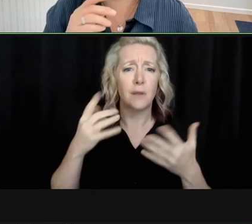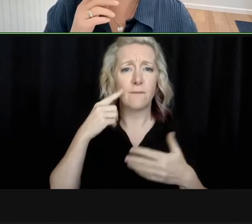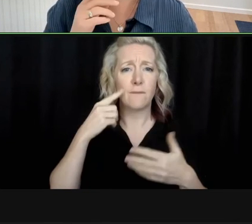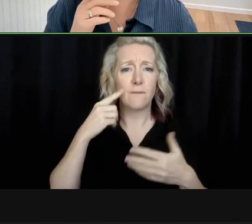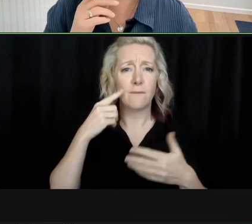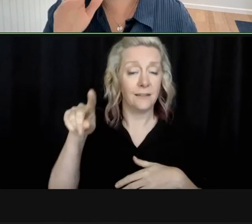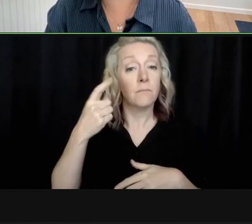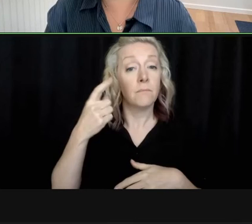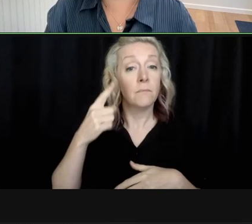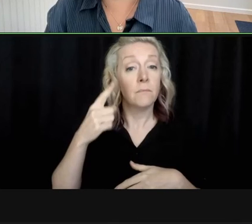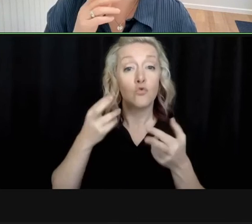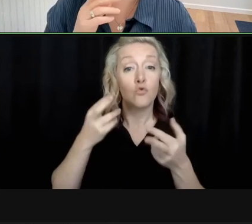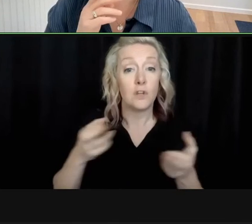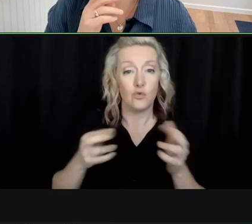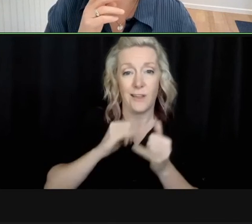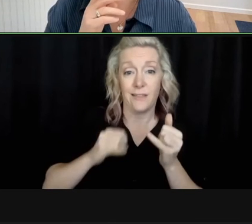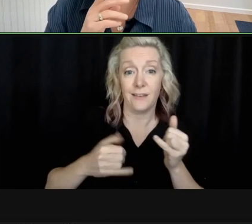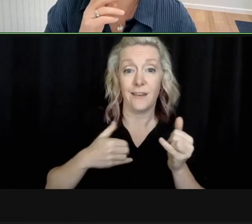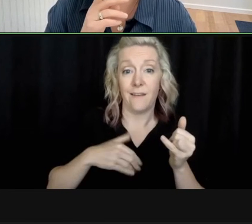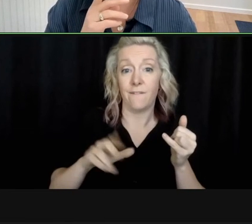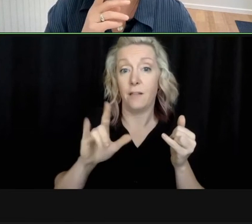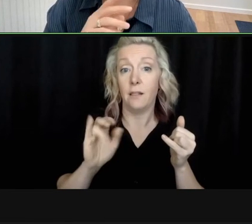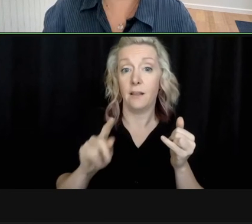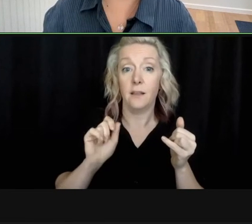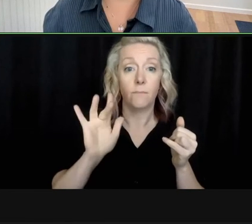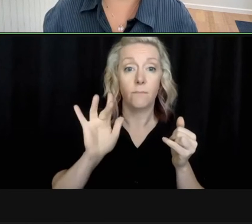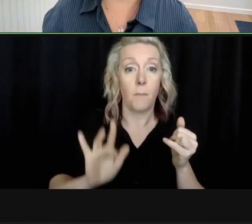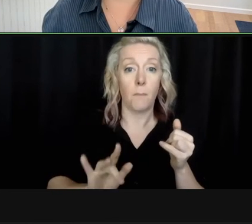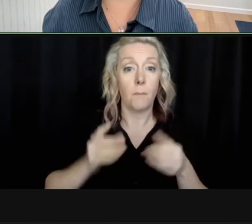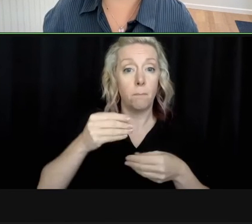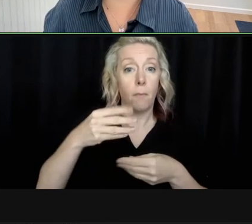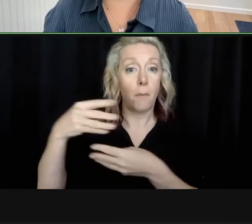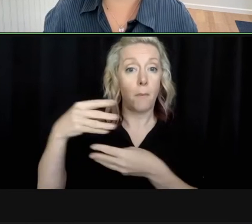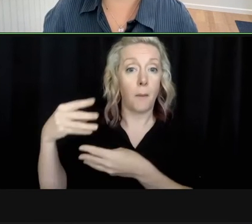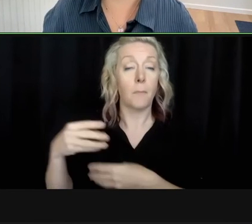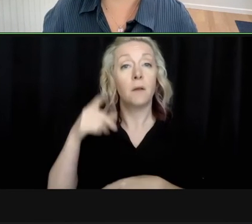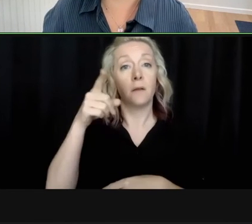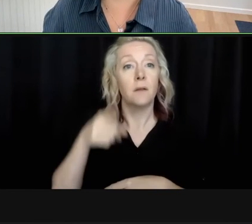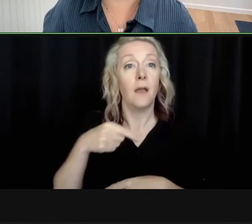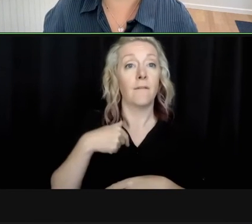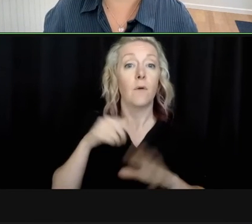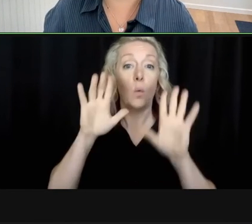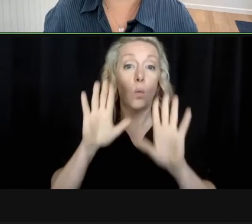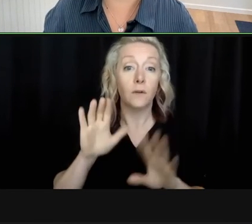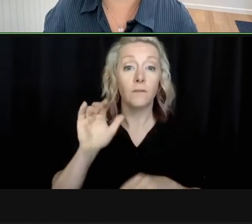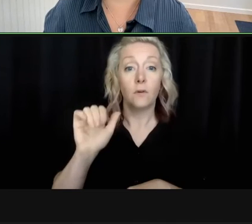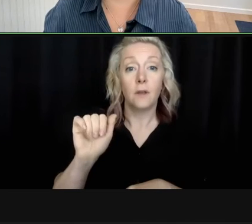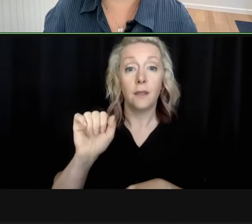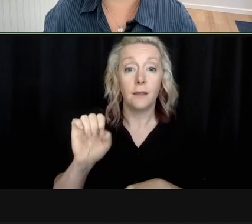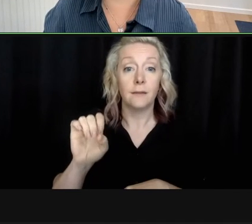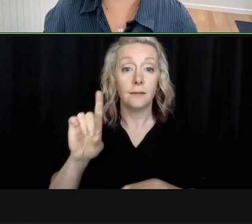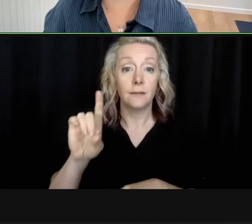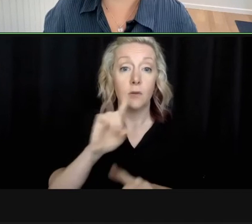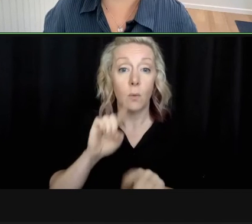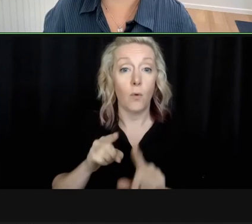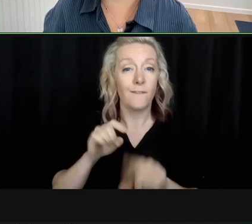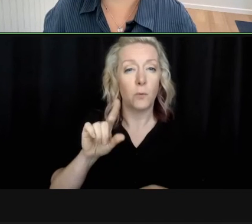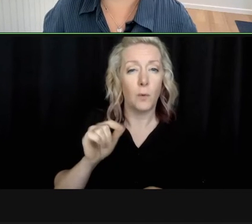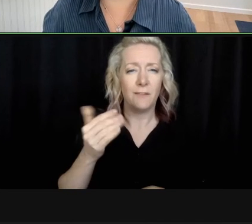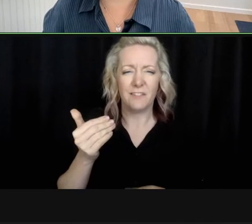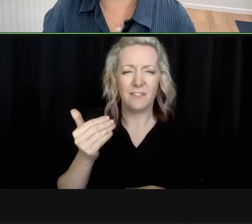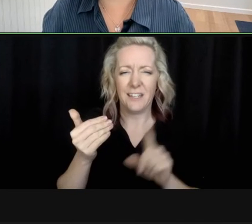all linked in the resources at the end on your slides. But there's a terrific ASD report this one's from 2015, but it